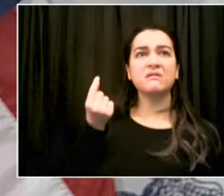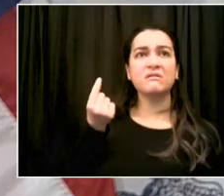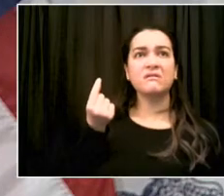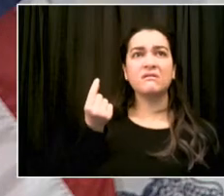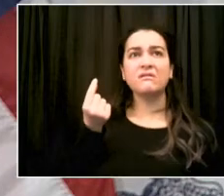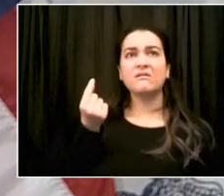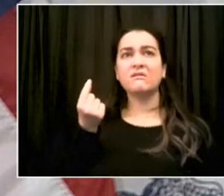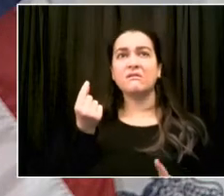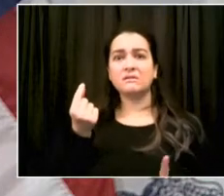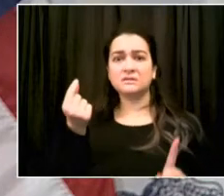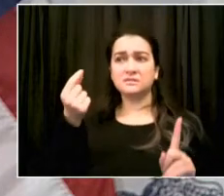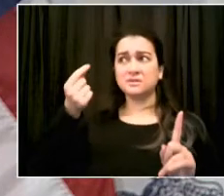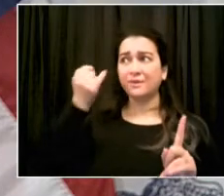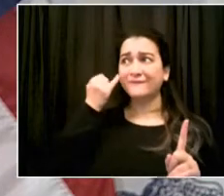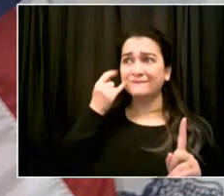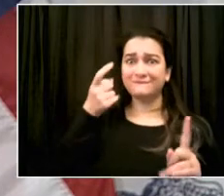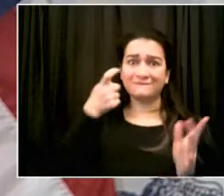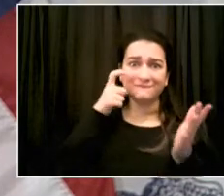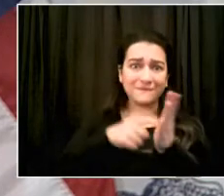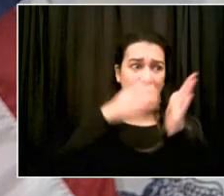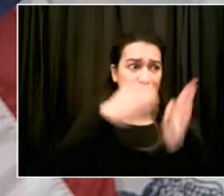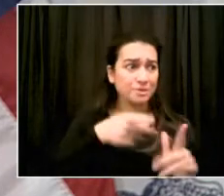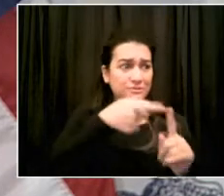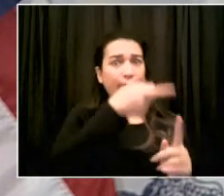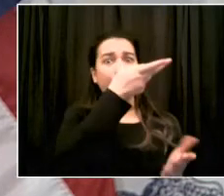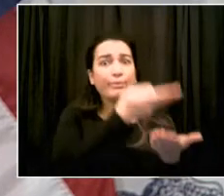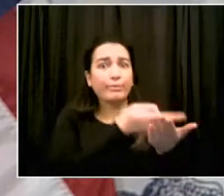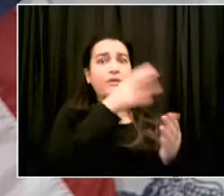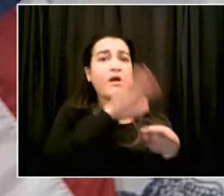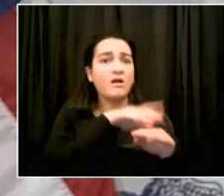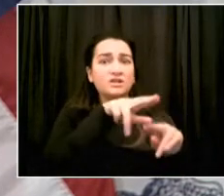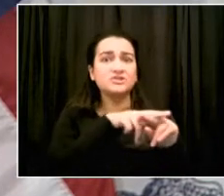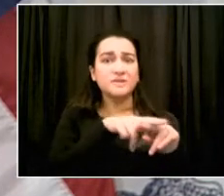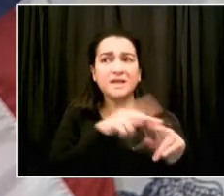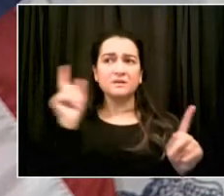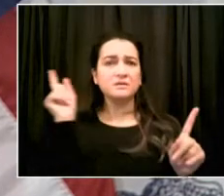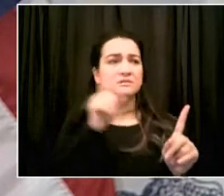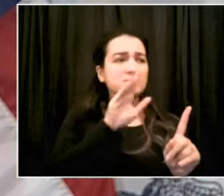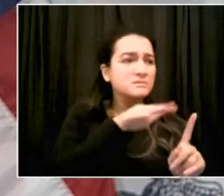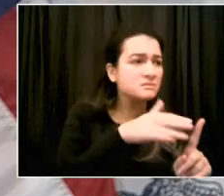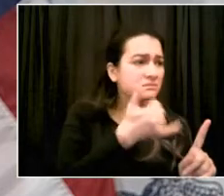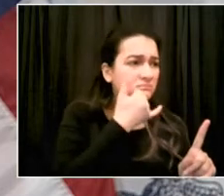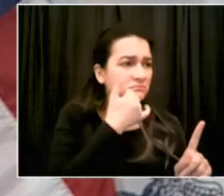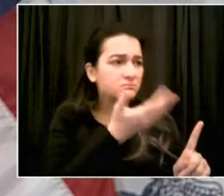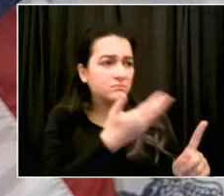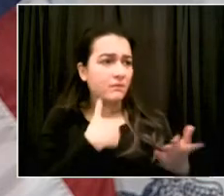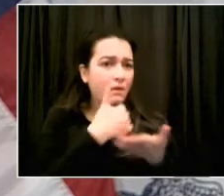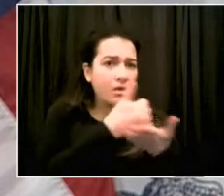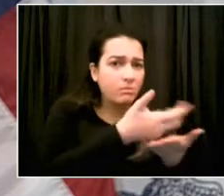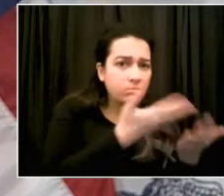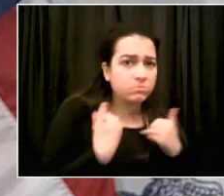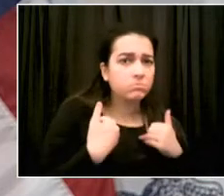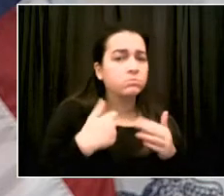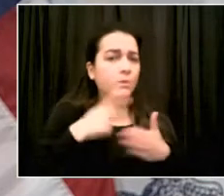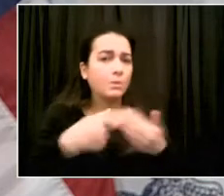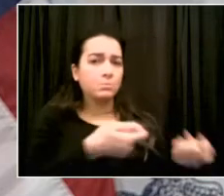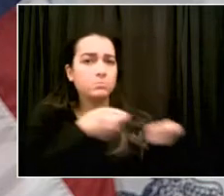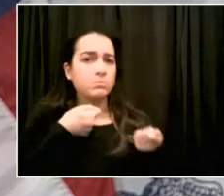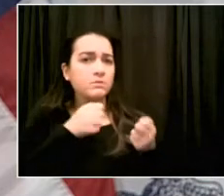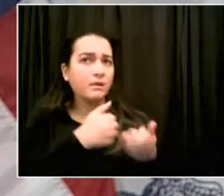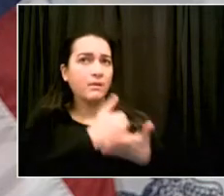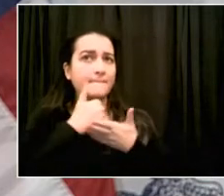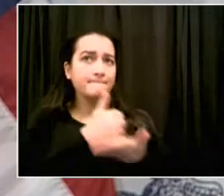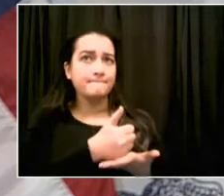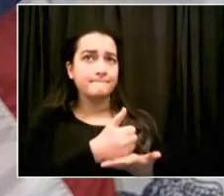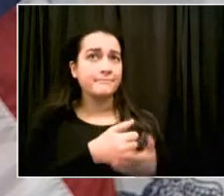or a substance misuse problem or both. These outreach workers go out and they really do the Lord's work. They work to get